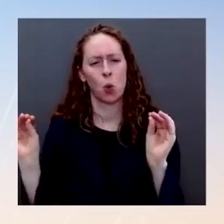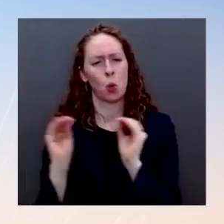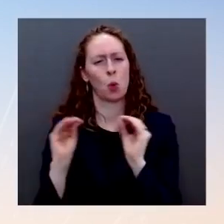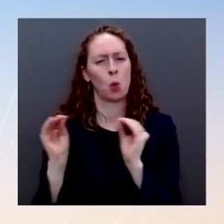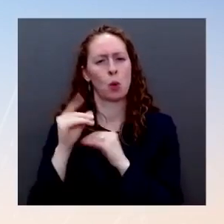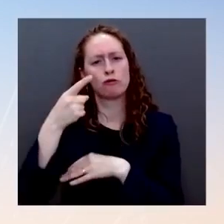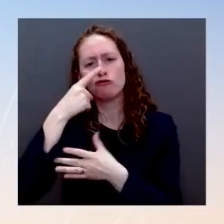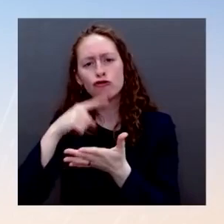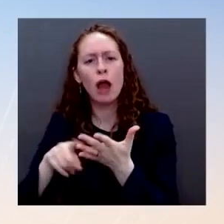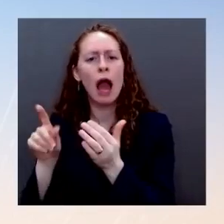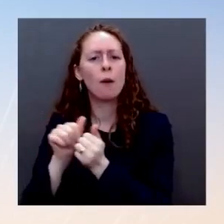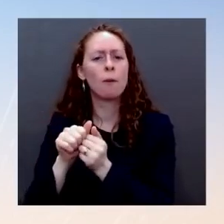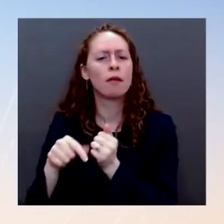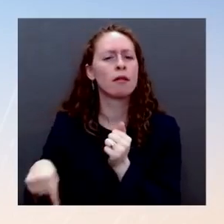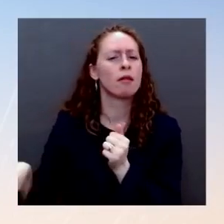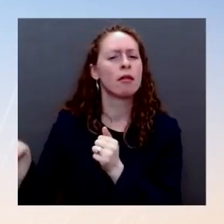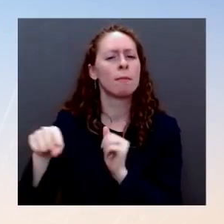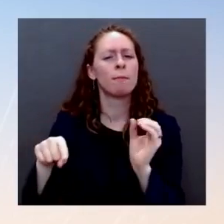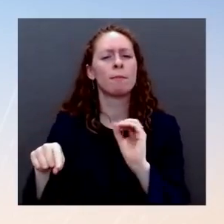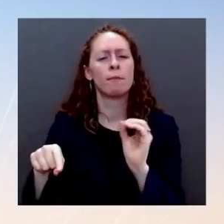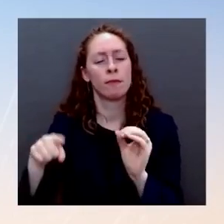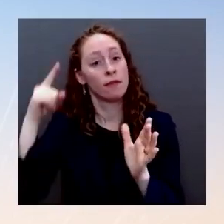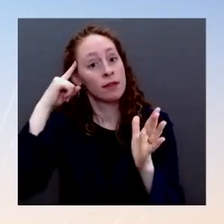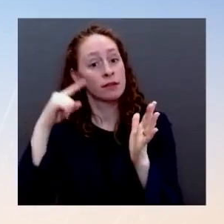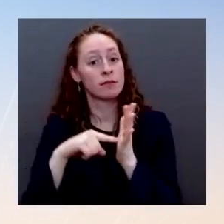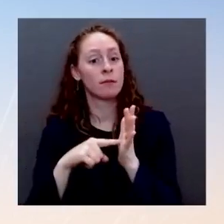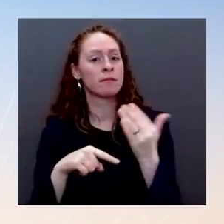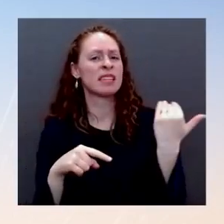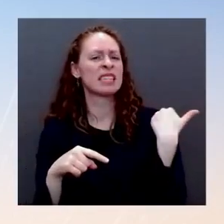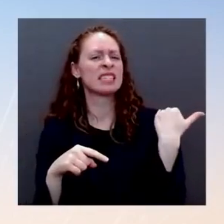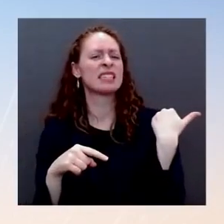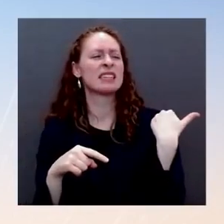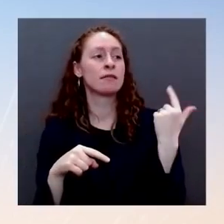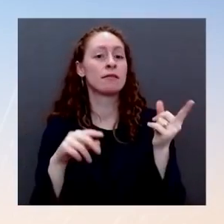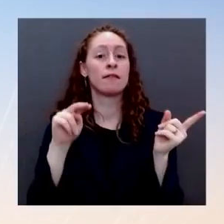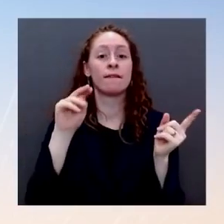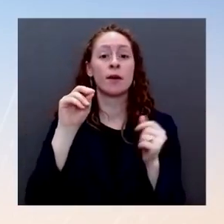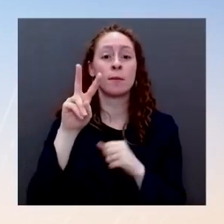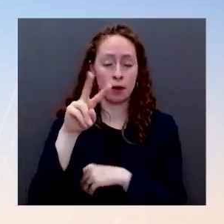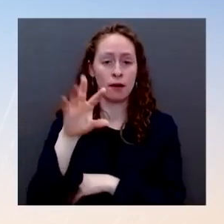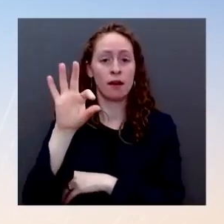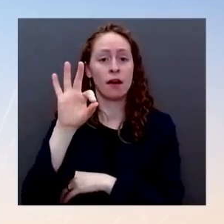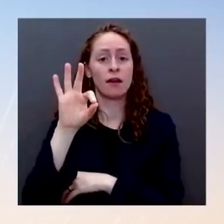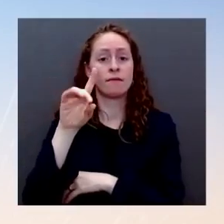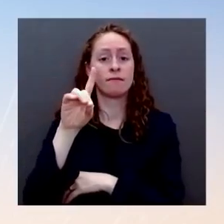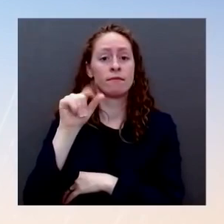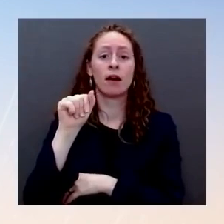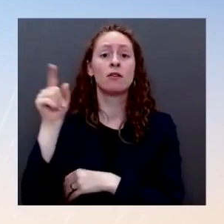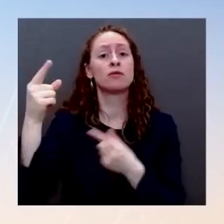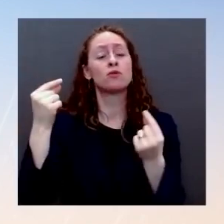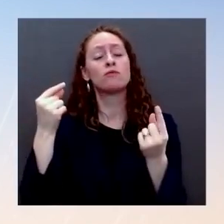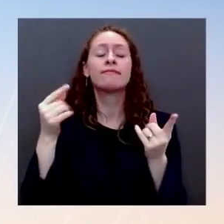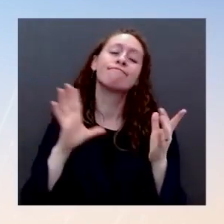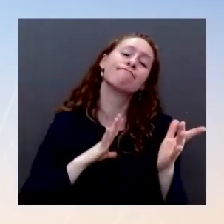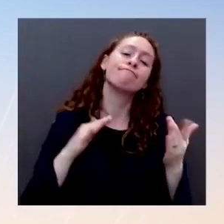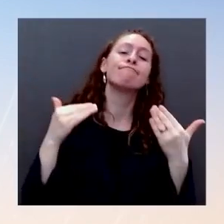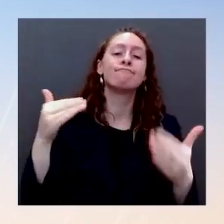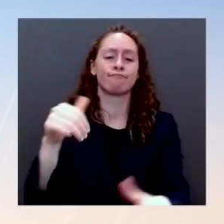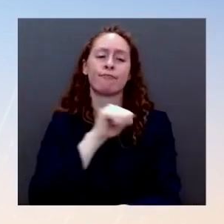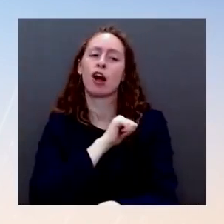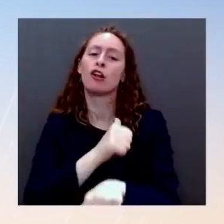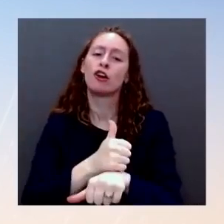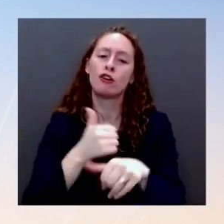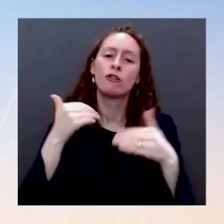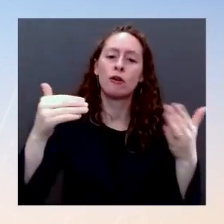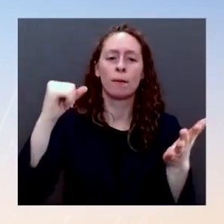FDA authorized the booster for all adults. 29th, the CDC announced people 18 plus should get boosters. December 9th, the